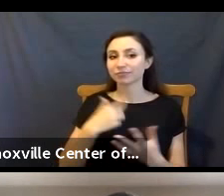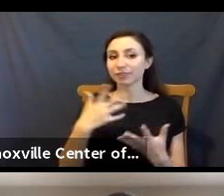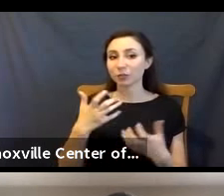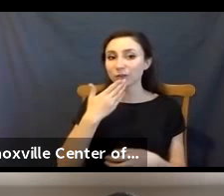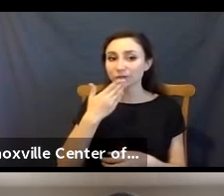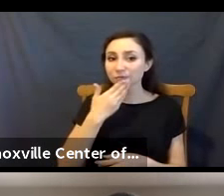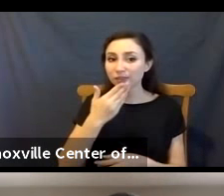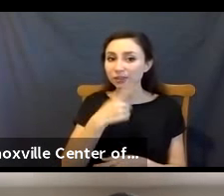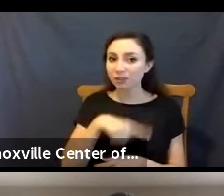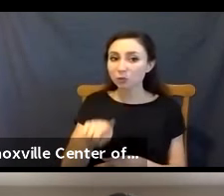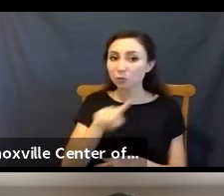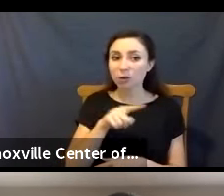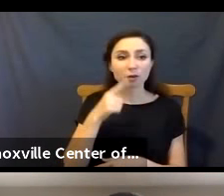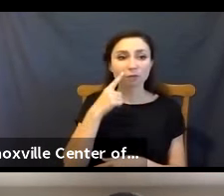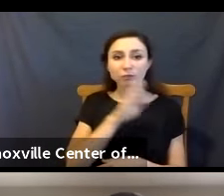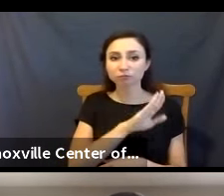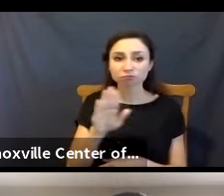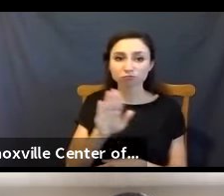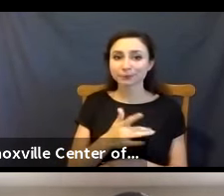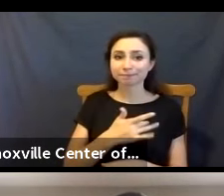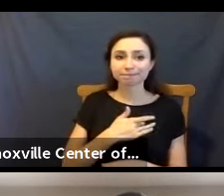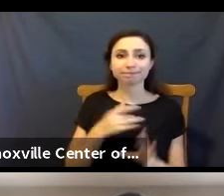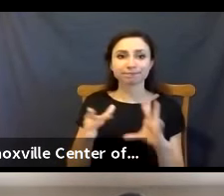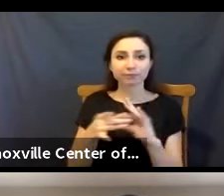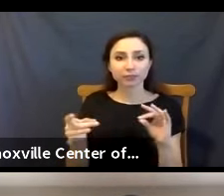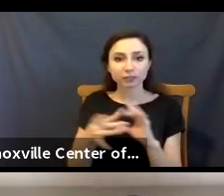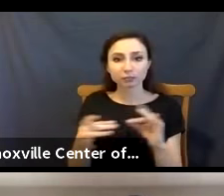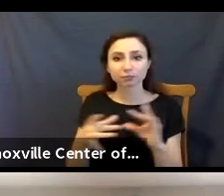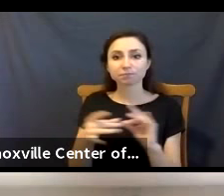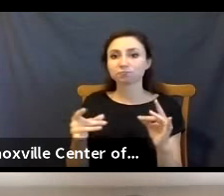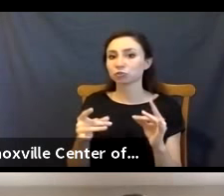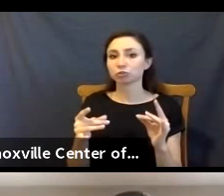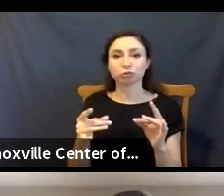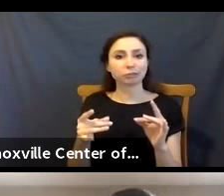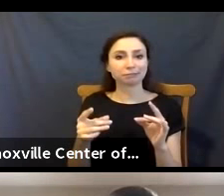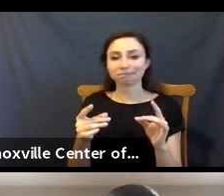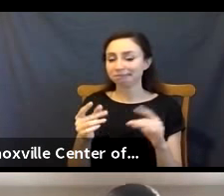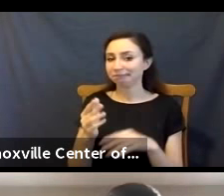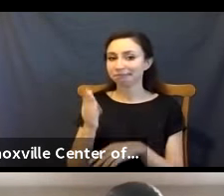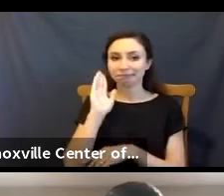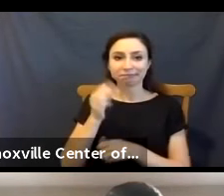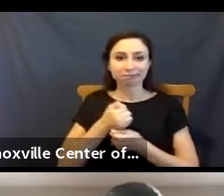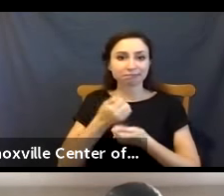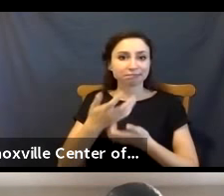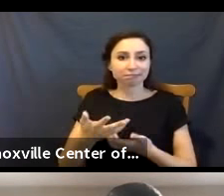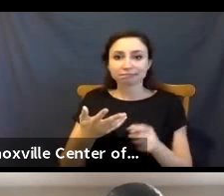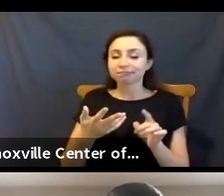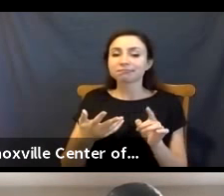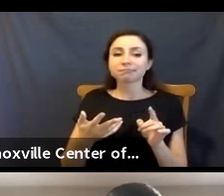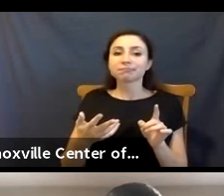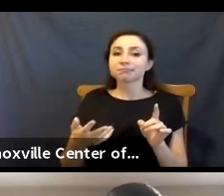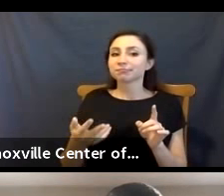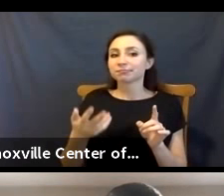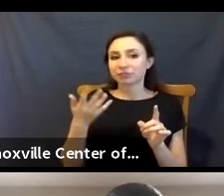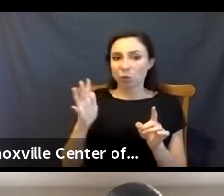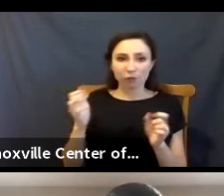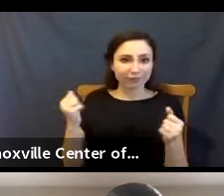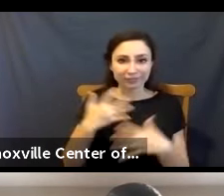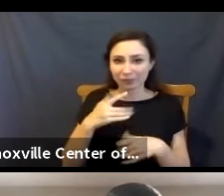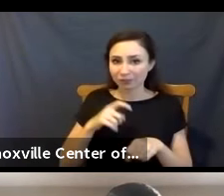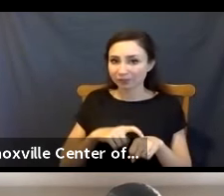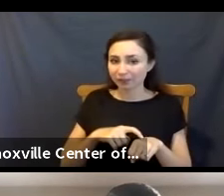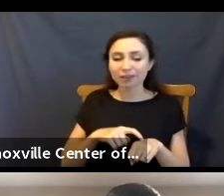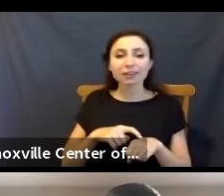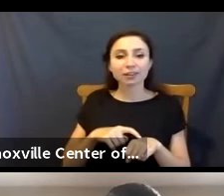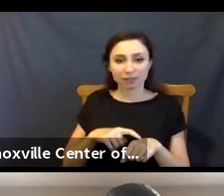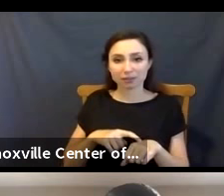really, heartfelt comments and, sort of airing this out, because these are already scary times, and I think